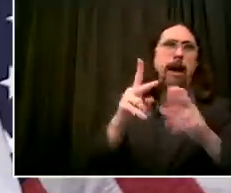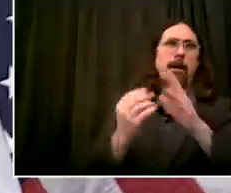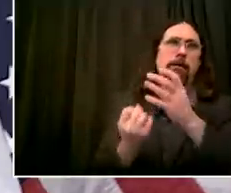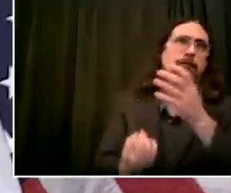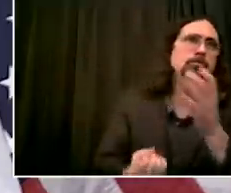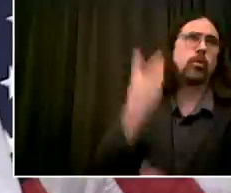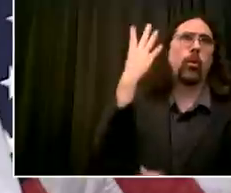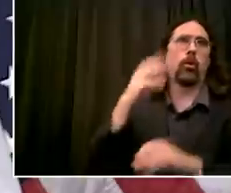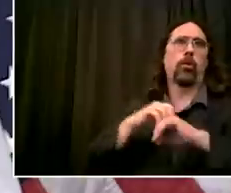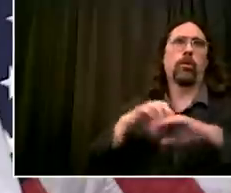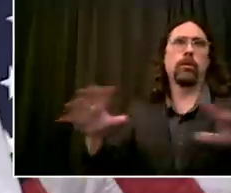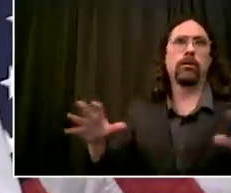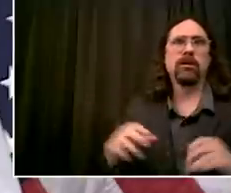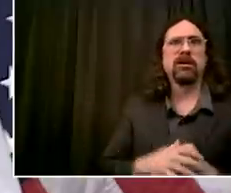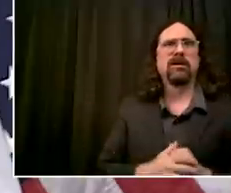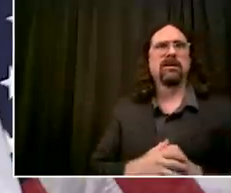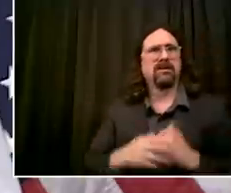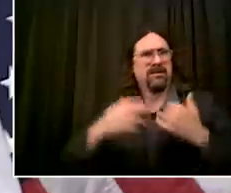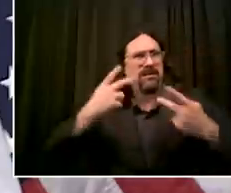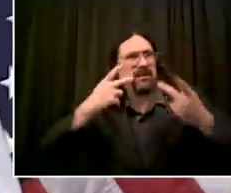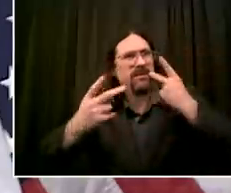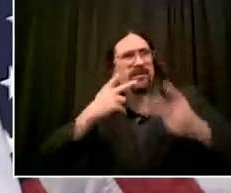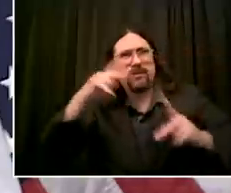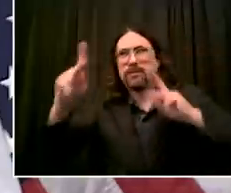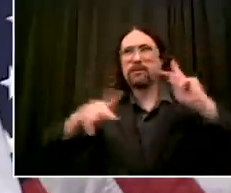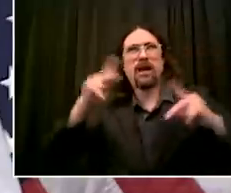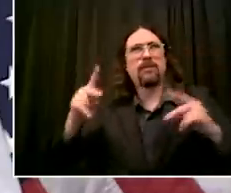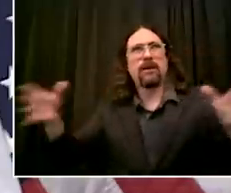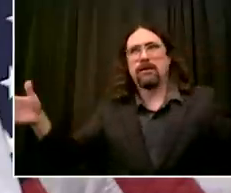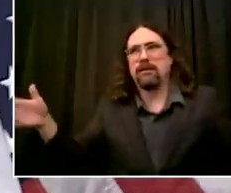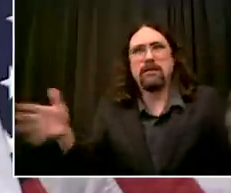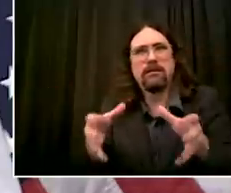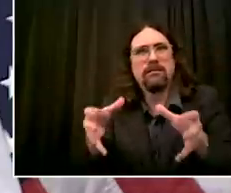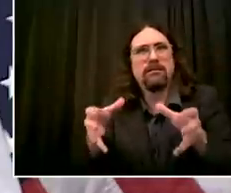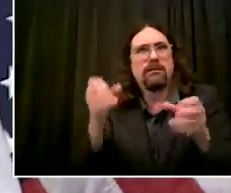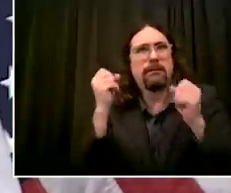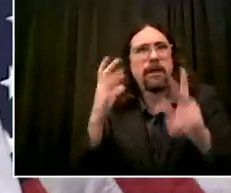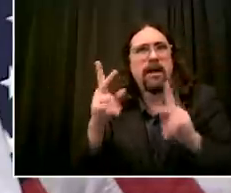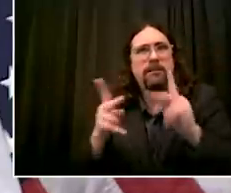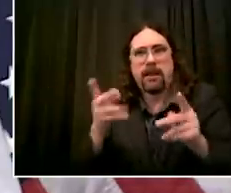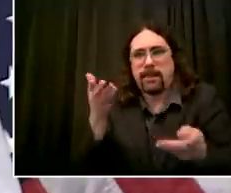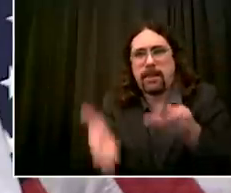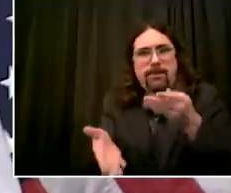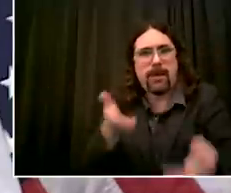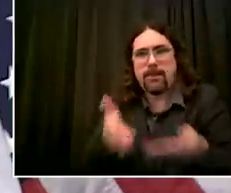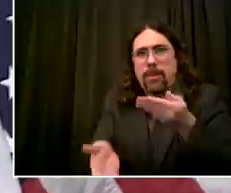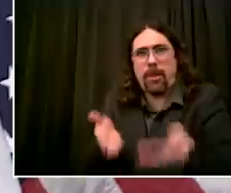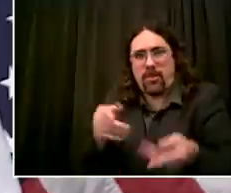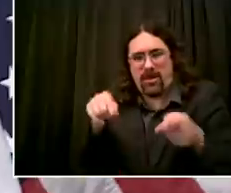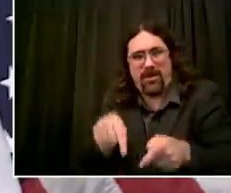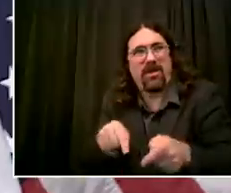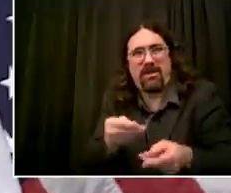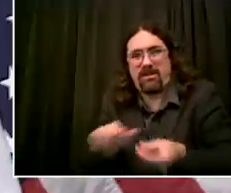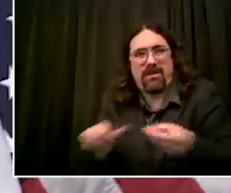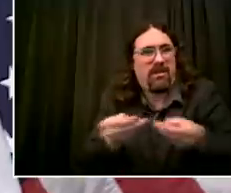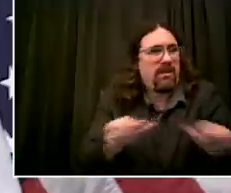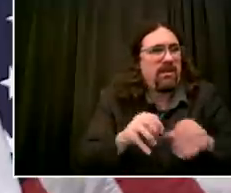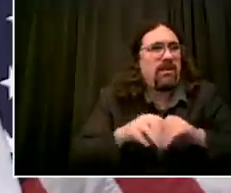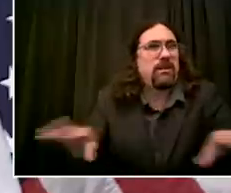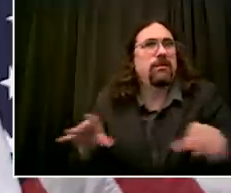been beaten back so consistently for so long now, and people in the city take it so seriously, and they've done so much to beat it